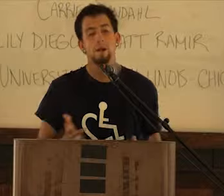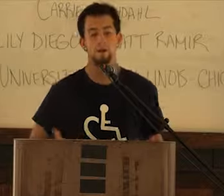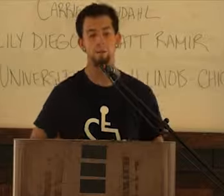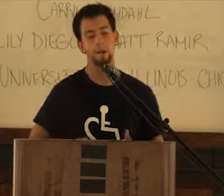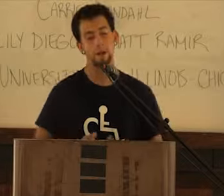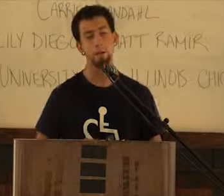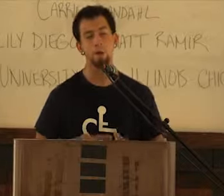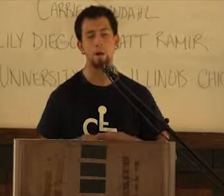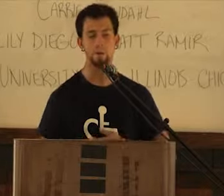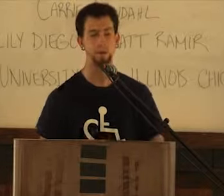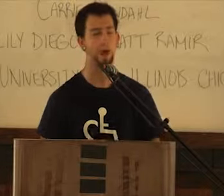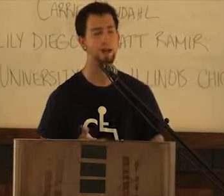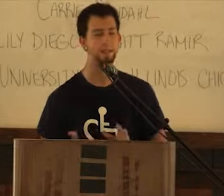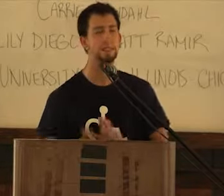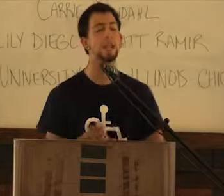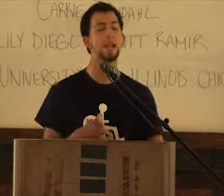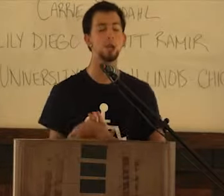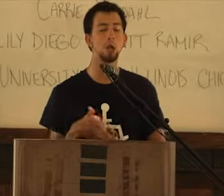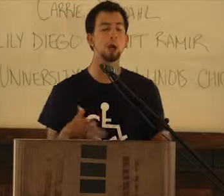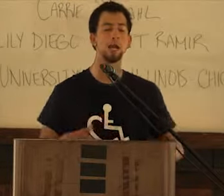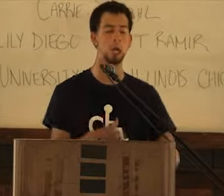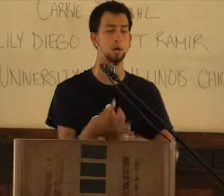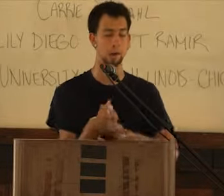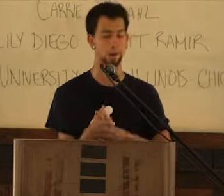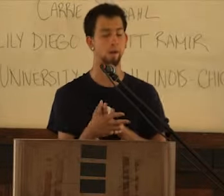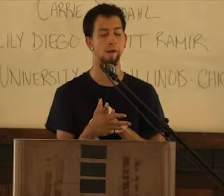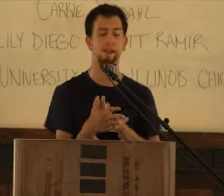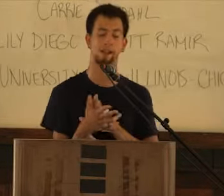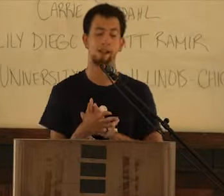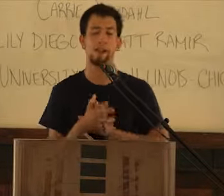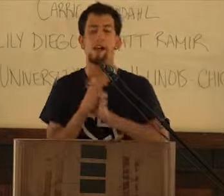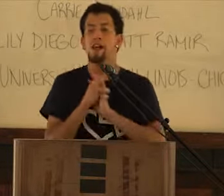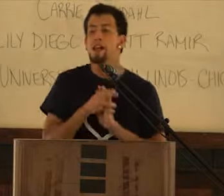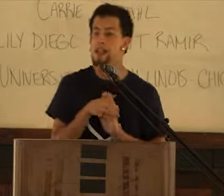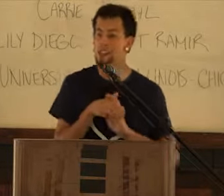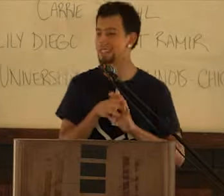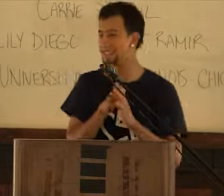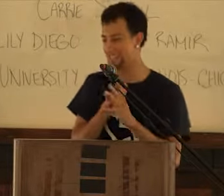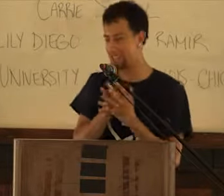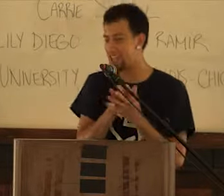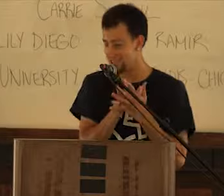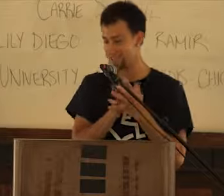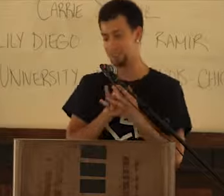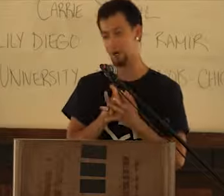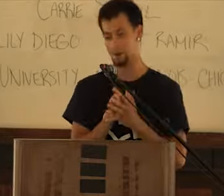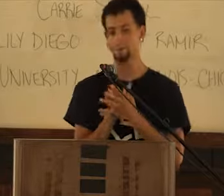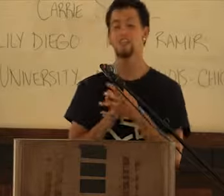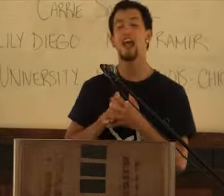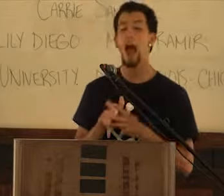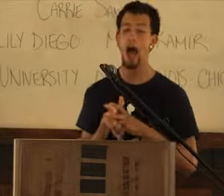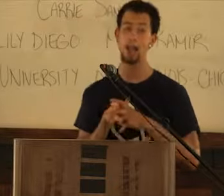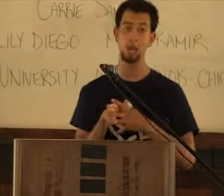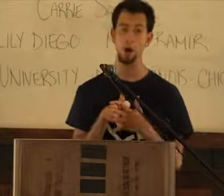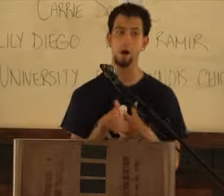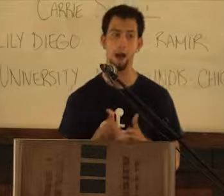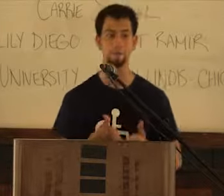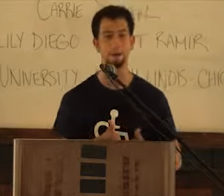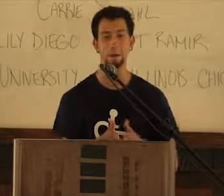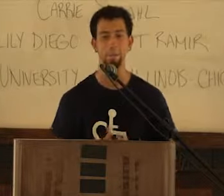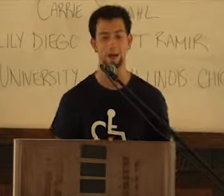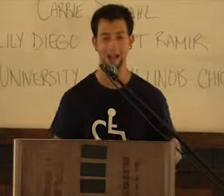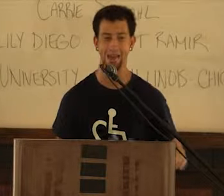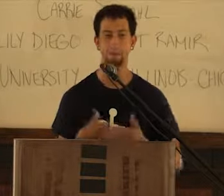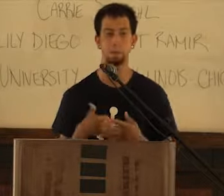stupid cripple, your poem sucks. You're going nowhere. Now listen, sir, I know